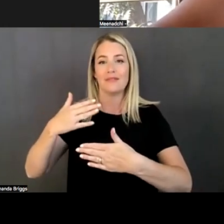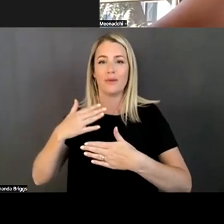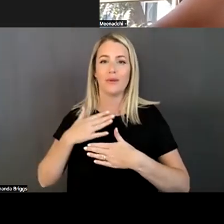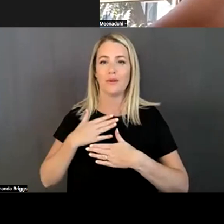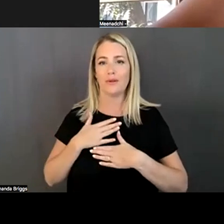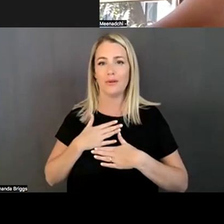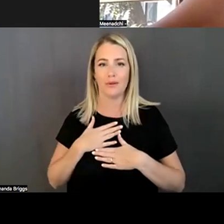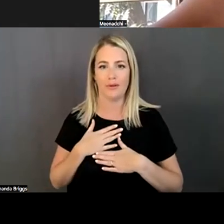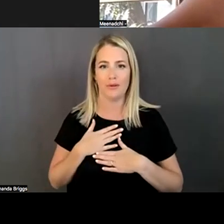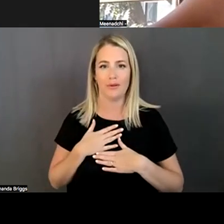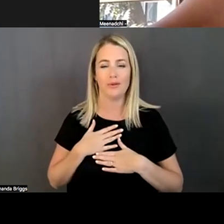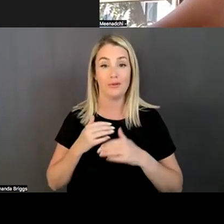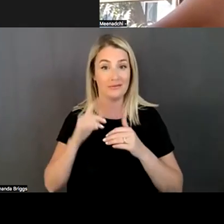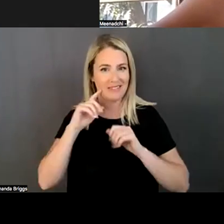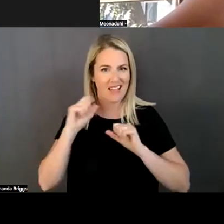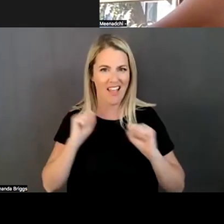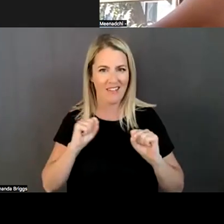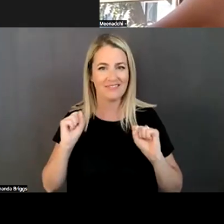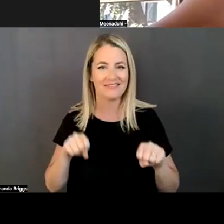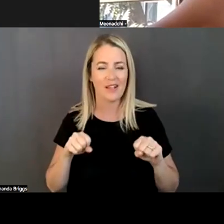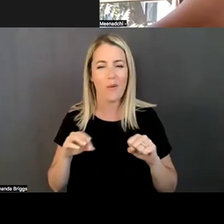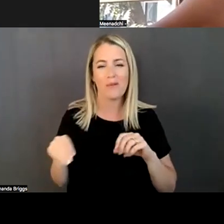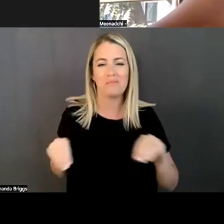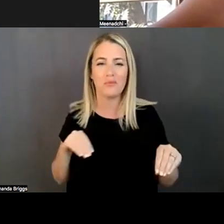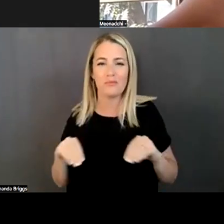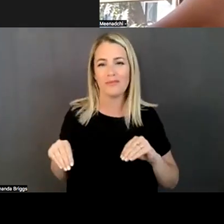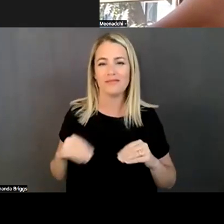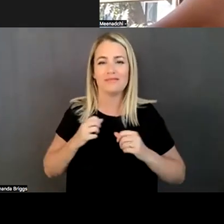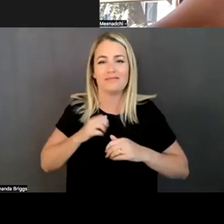bit of sound, body movement, and quick release.